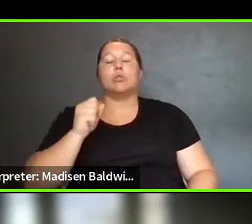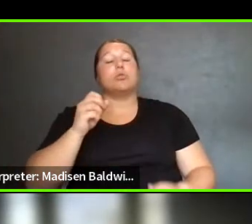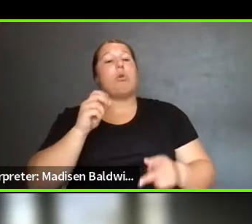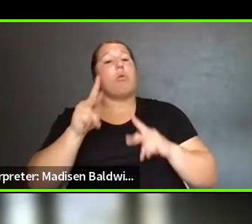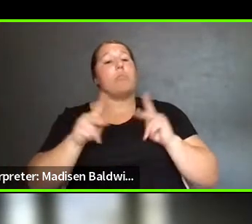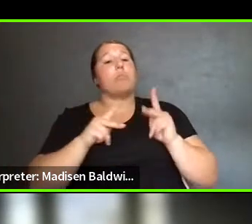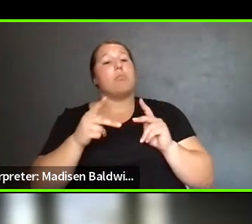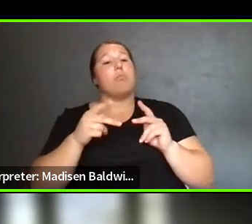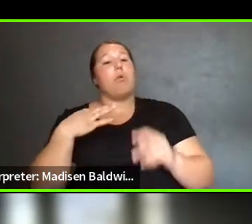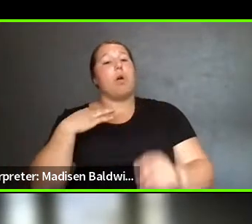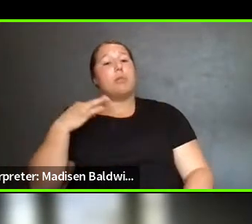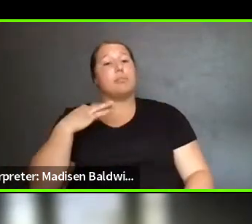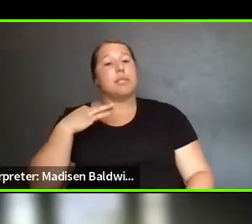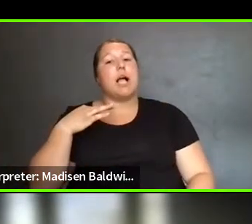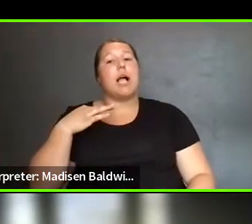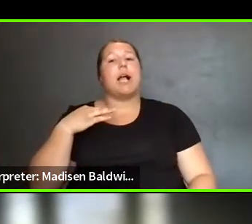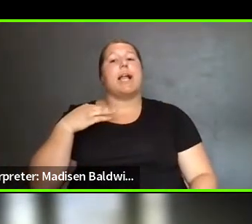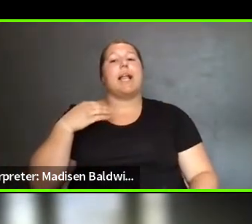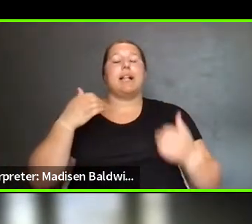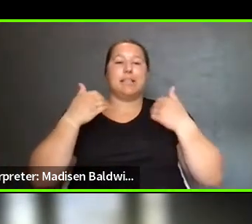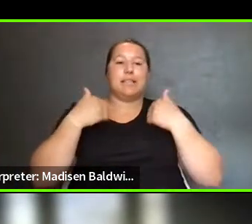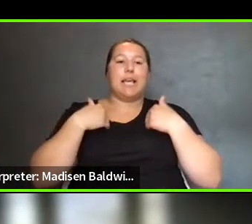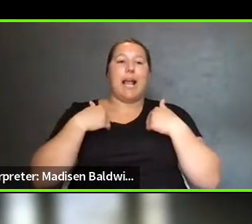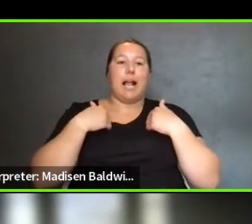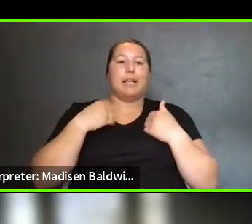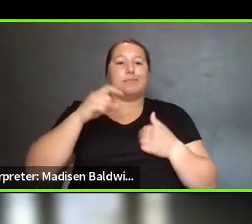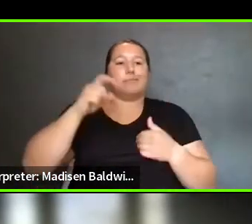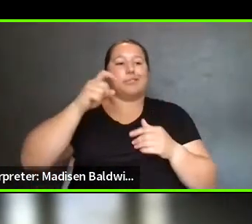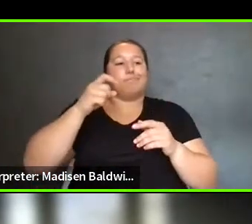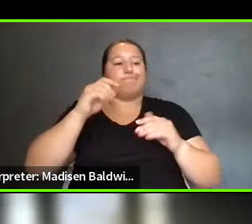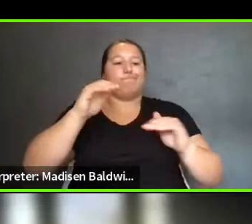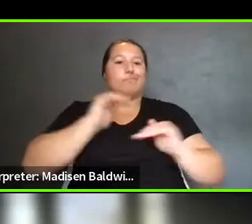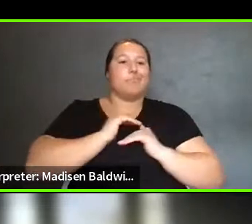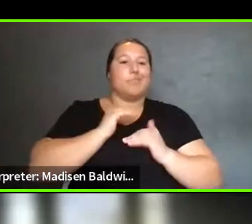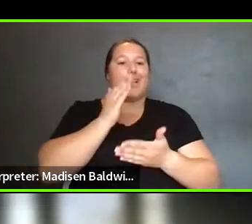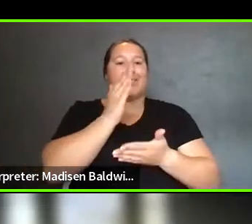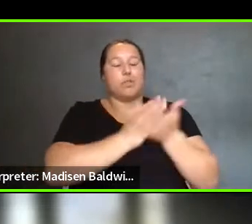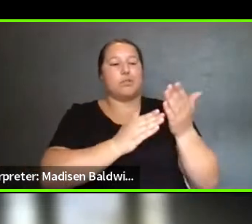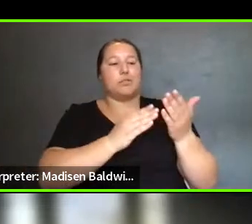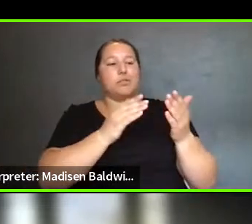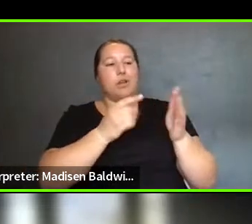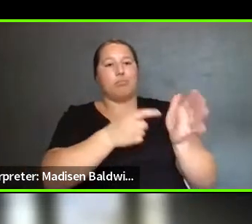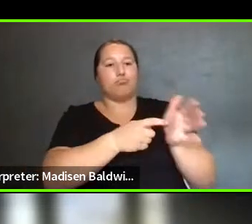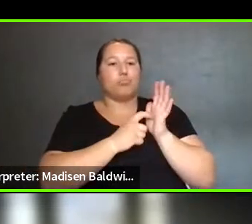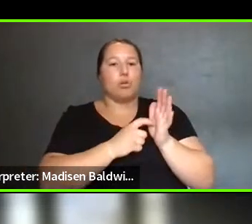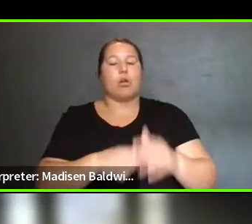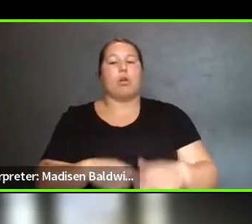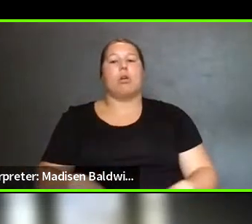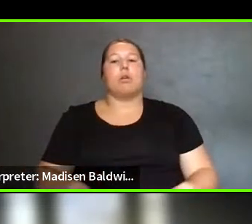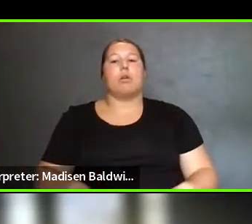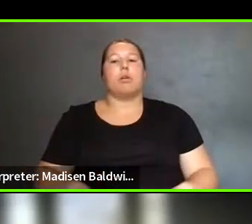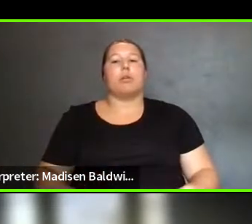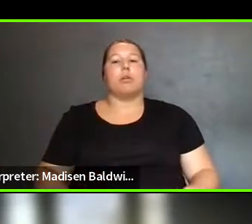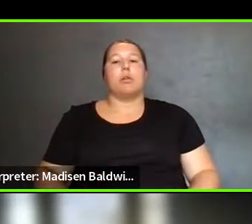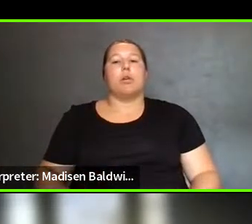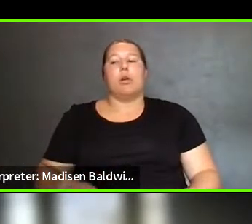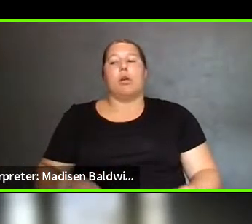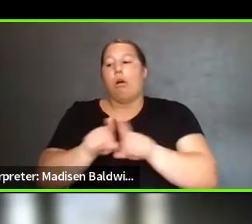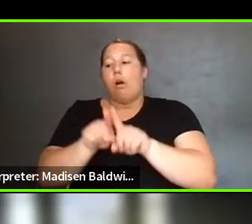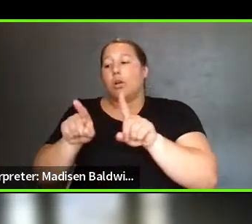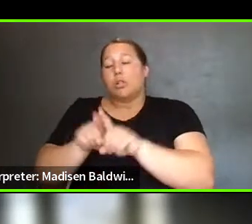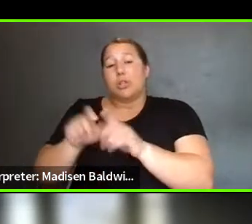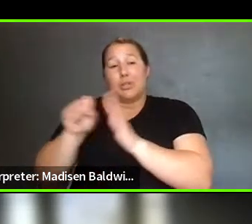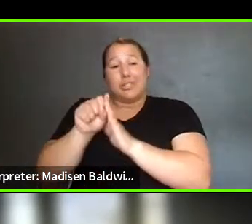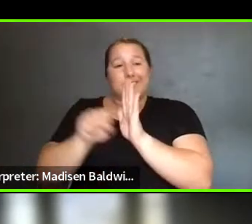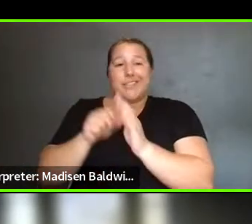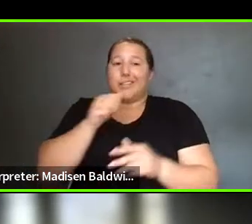they do have to meet certain types of criteria, and there are certain things that the state does not allow funding for. So for